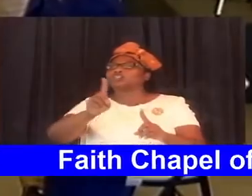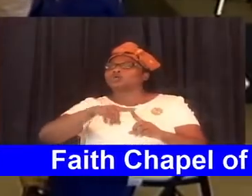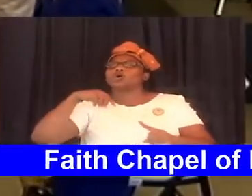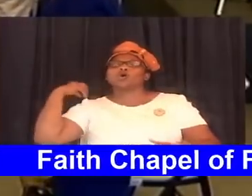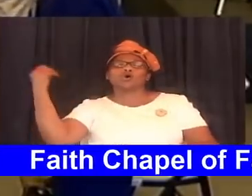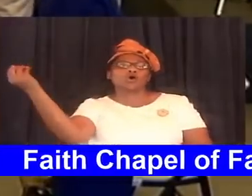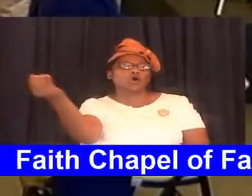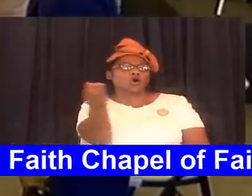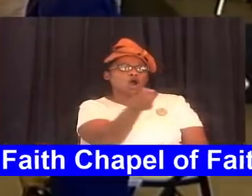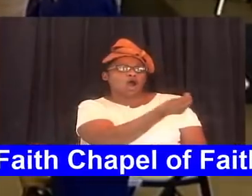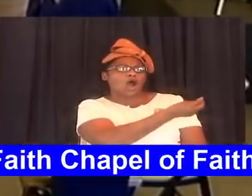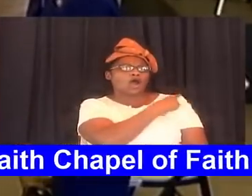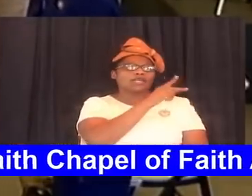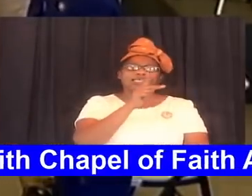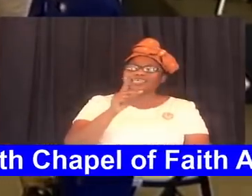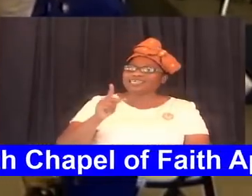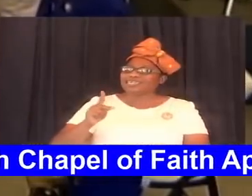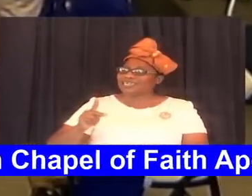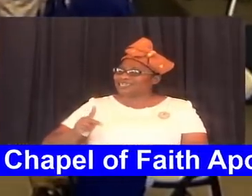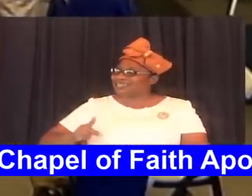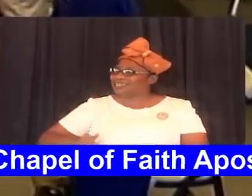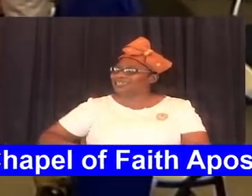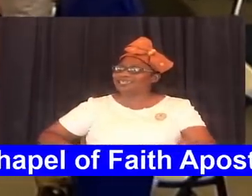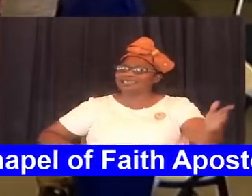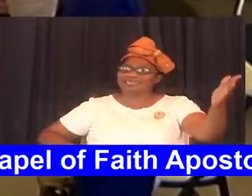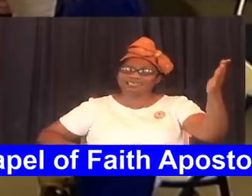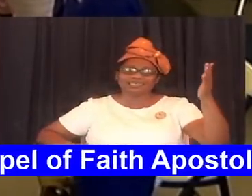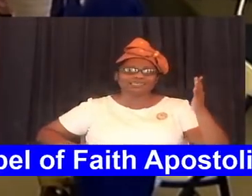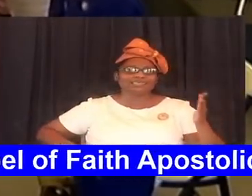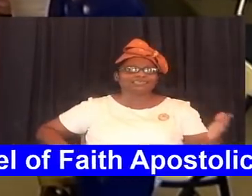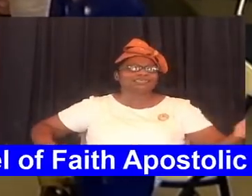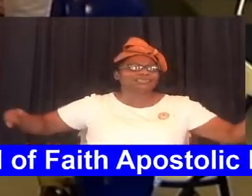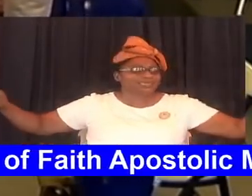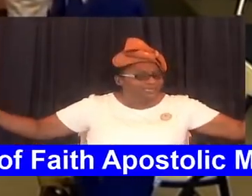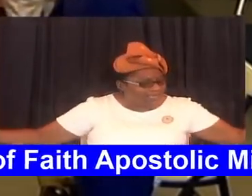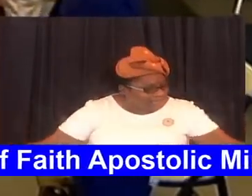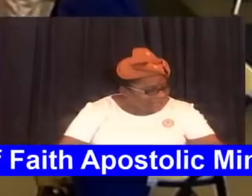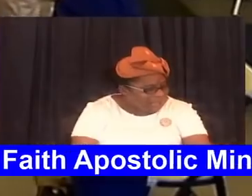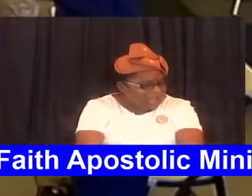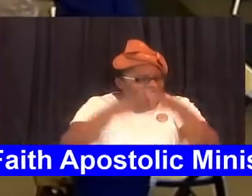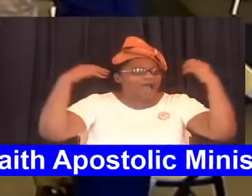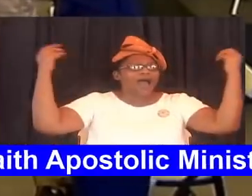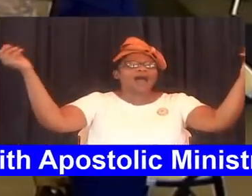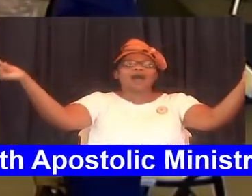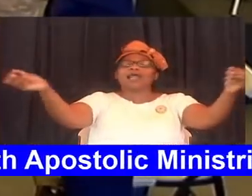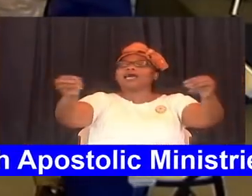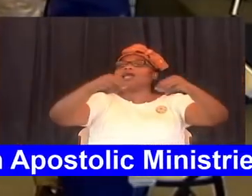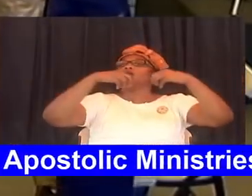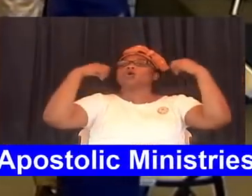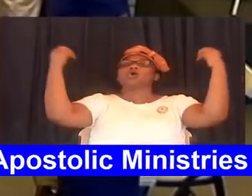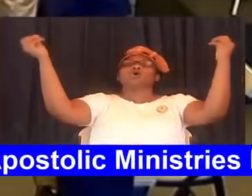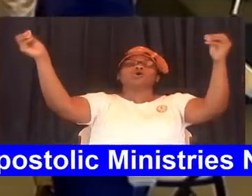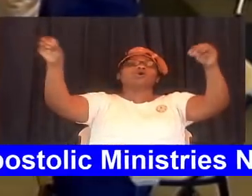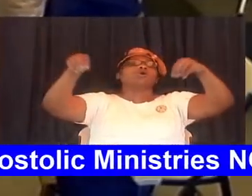Hallelujah to our King. Come on, say, say, say.